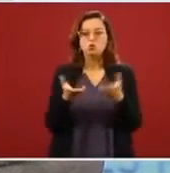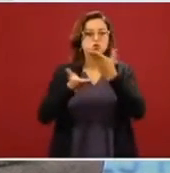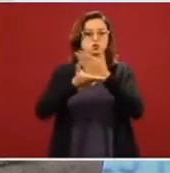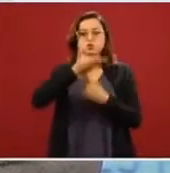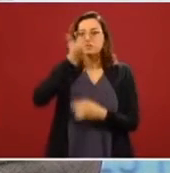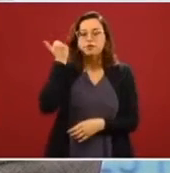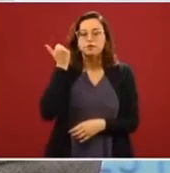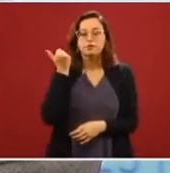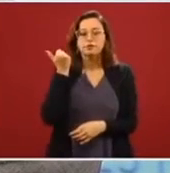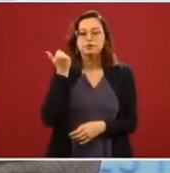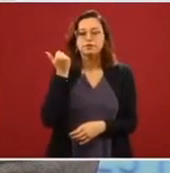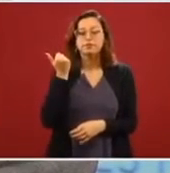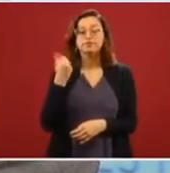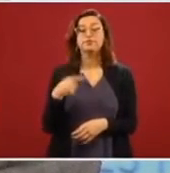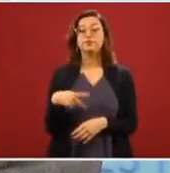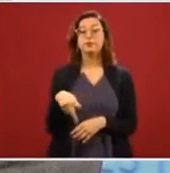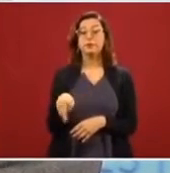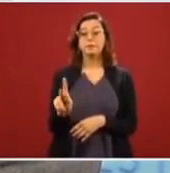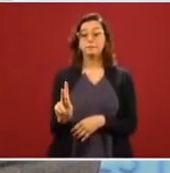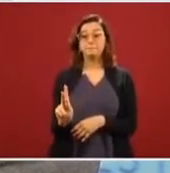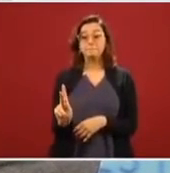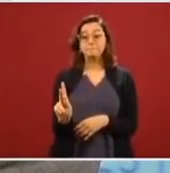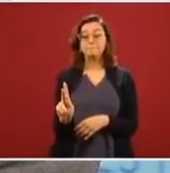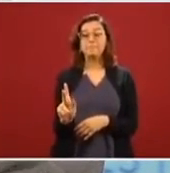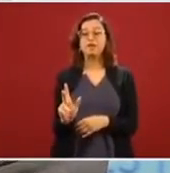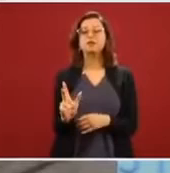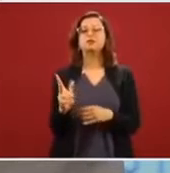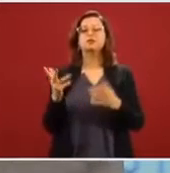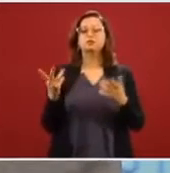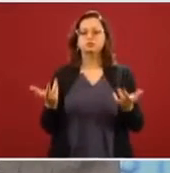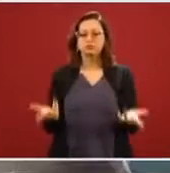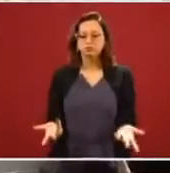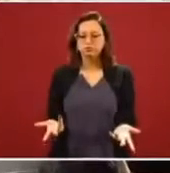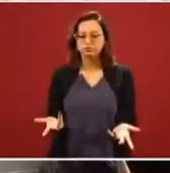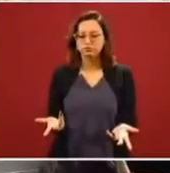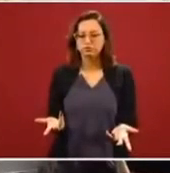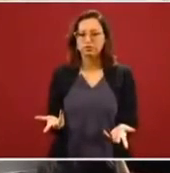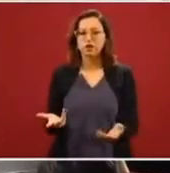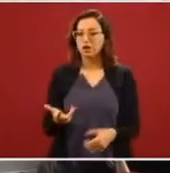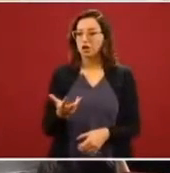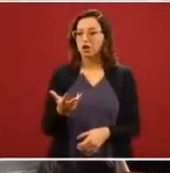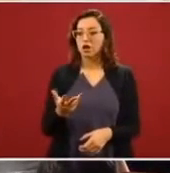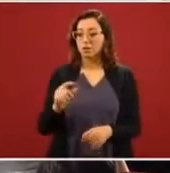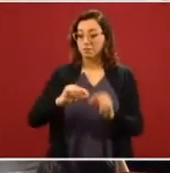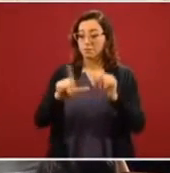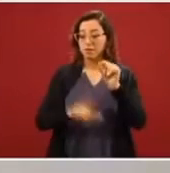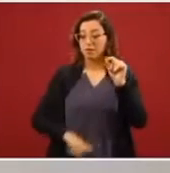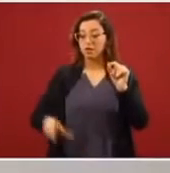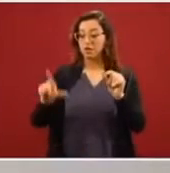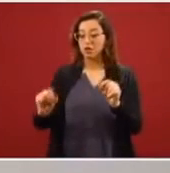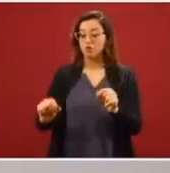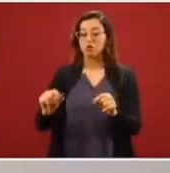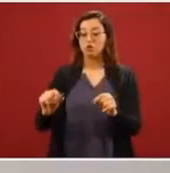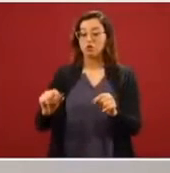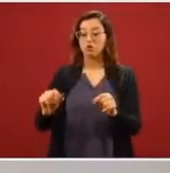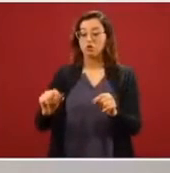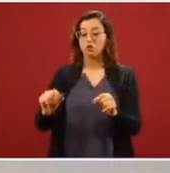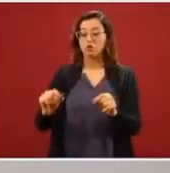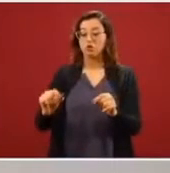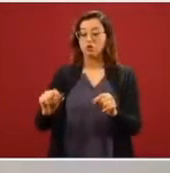things. Pero However, cuando tenemos la oportunidad, when we como have hoy la the tiene opportunity, México, like como la ha now